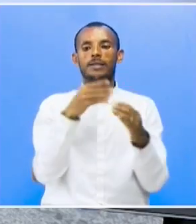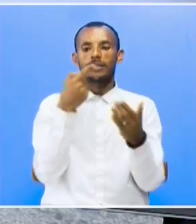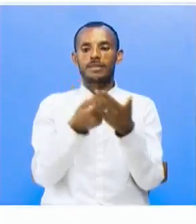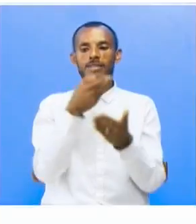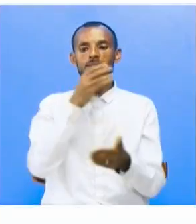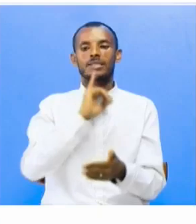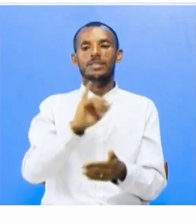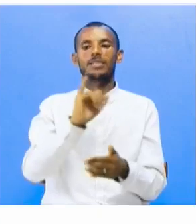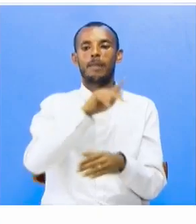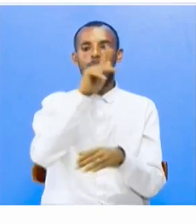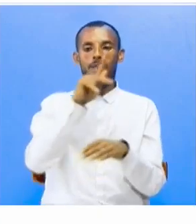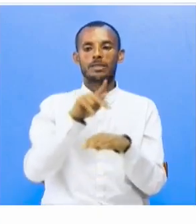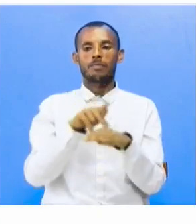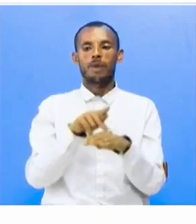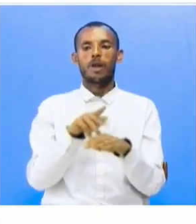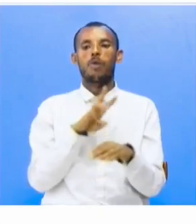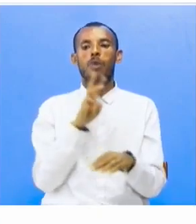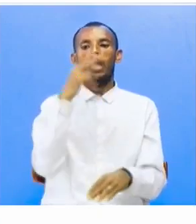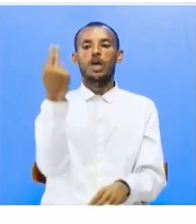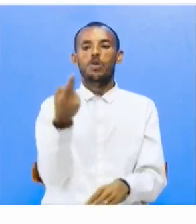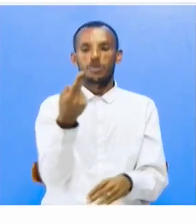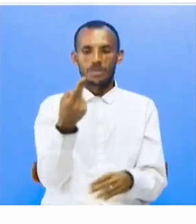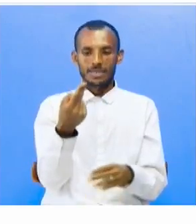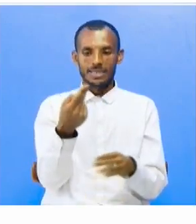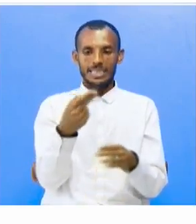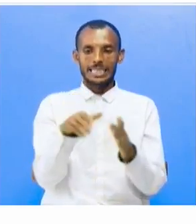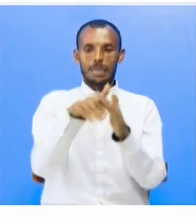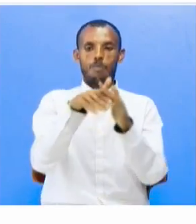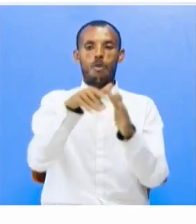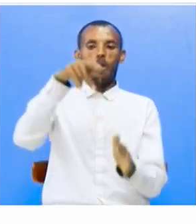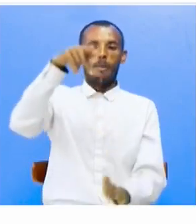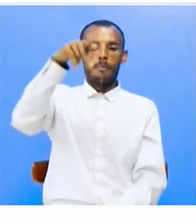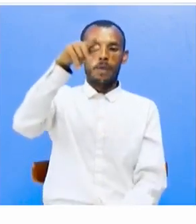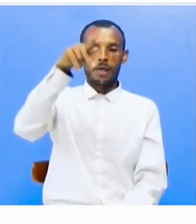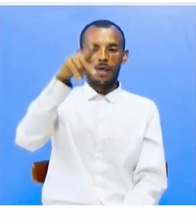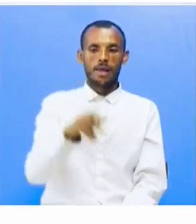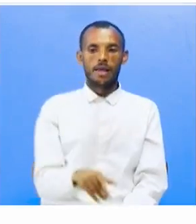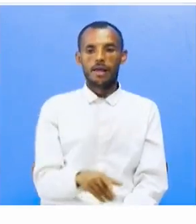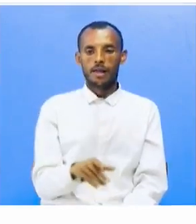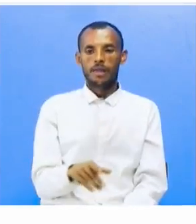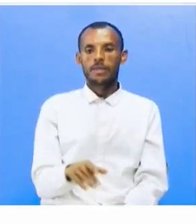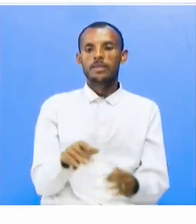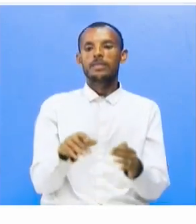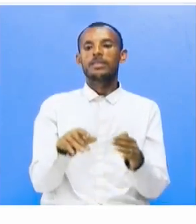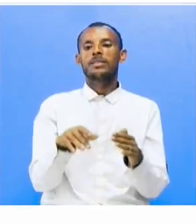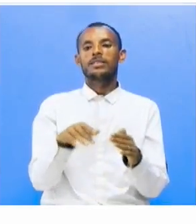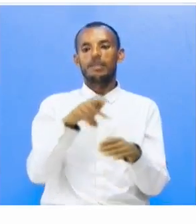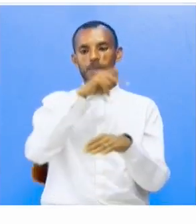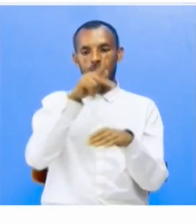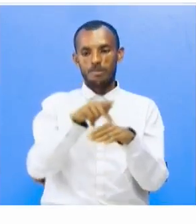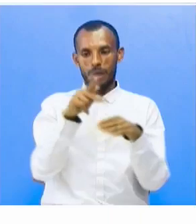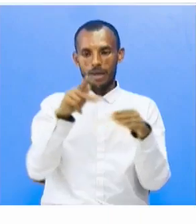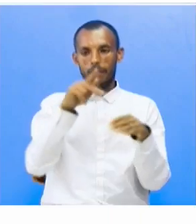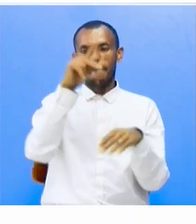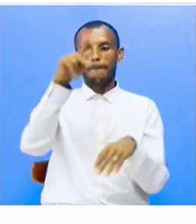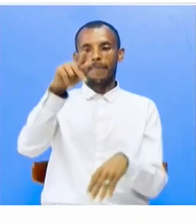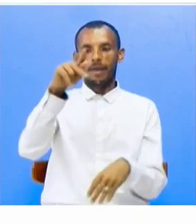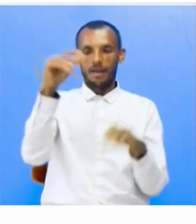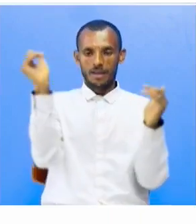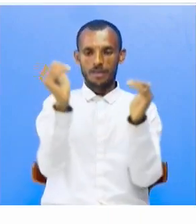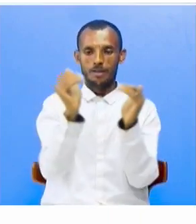principal. So we use the symbol P for the principal. So P is equal to is